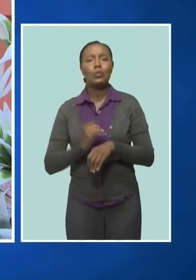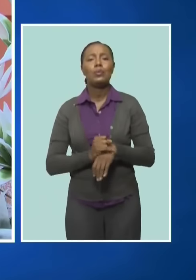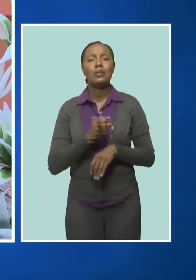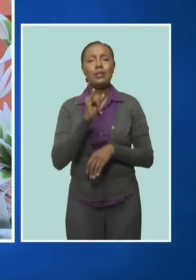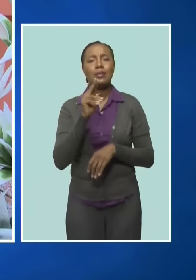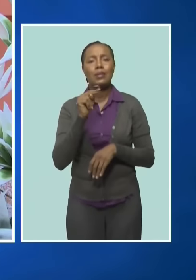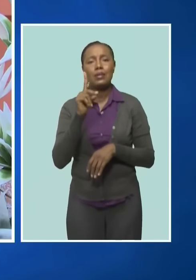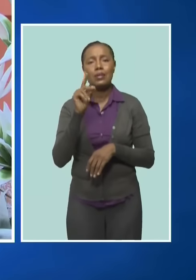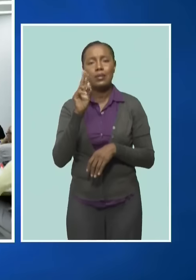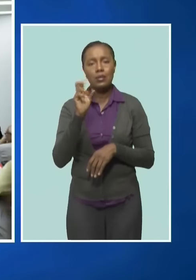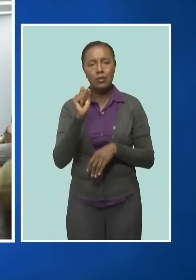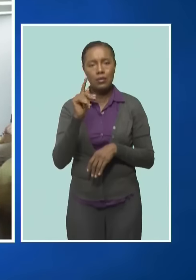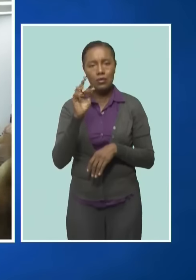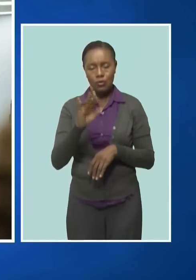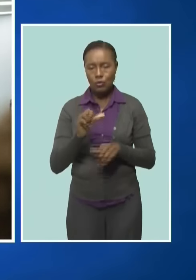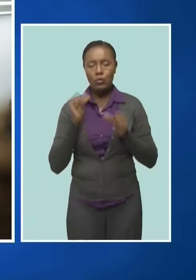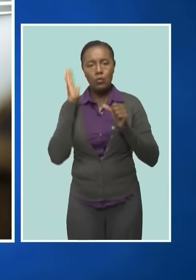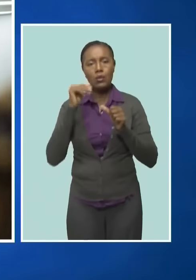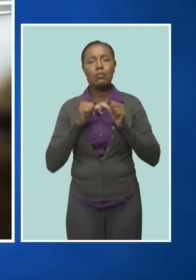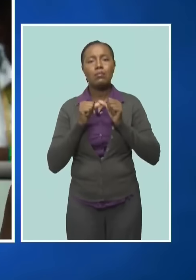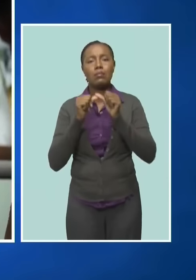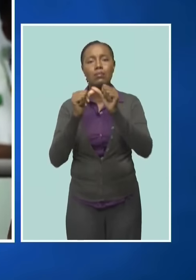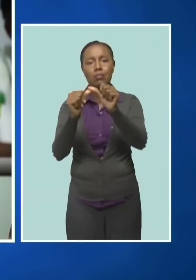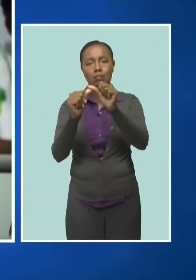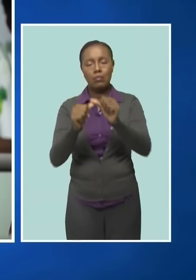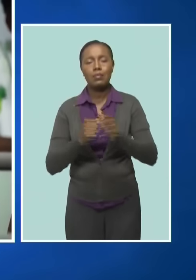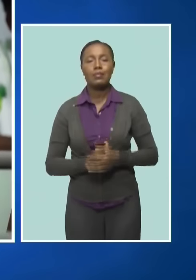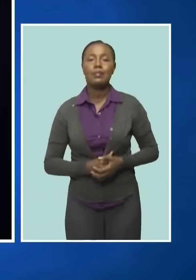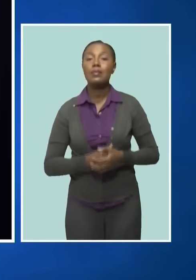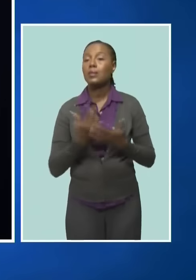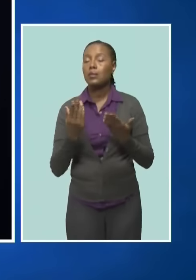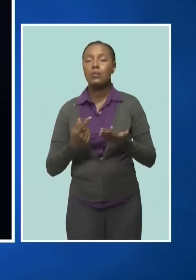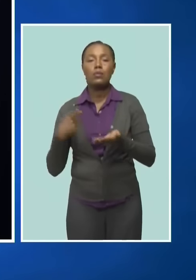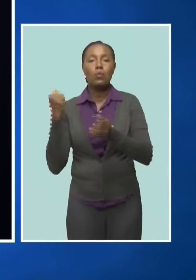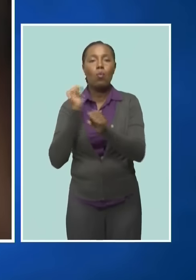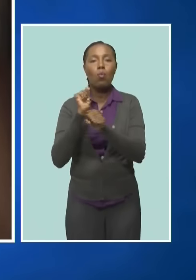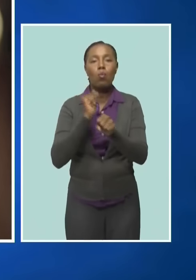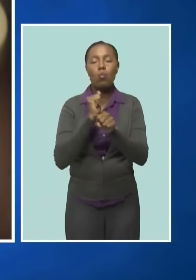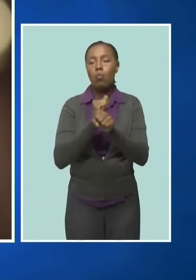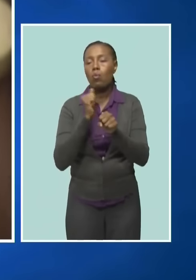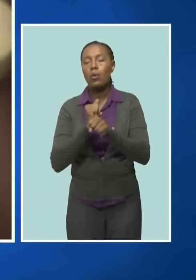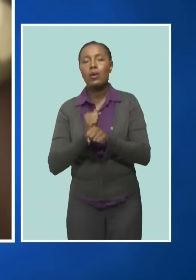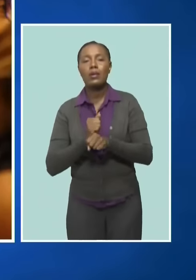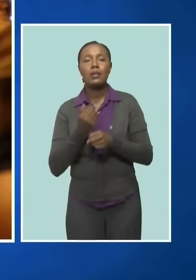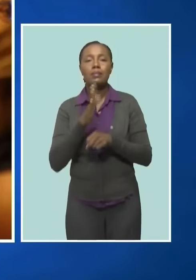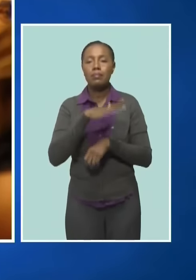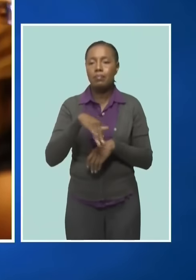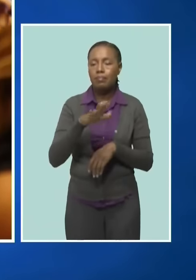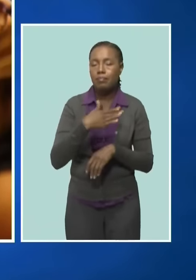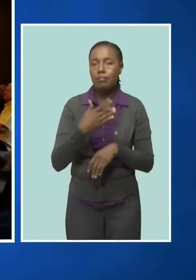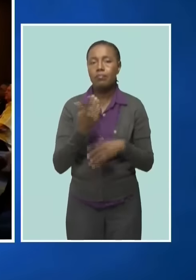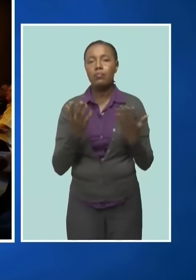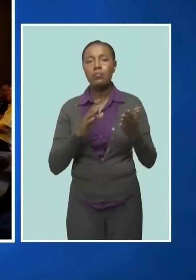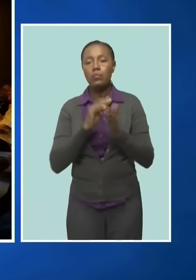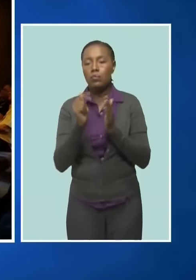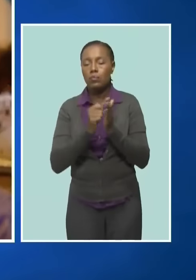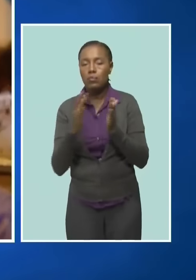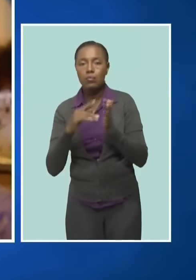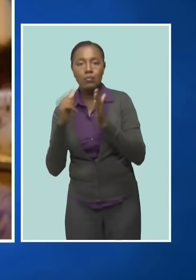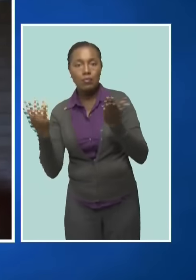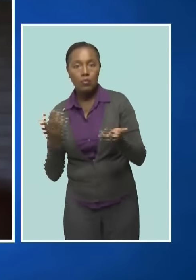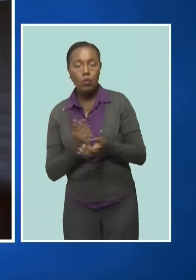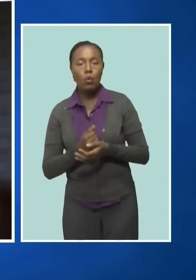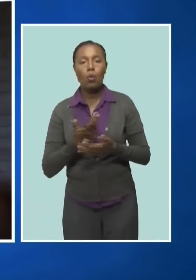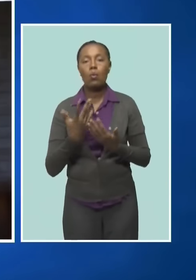is not going anywhere. He says a number of working sessions and field trips are also on the agenda, in addition to presentations from